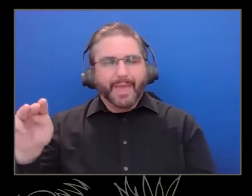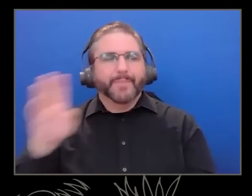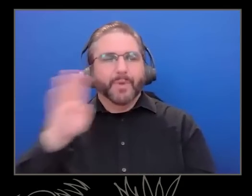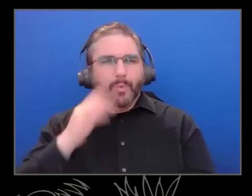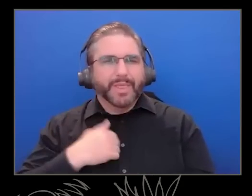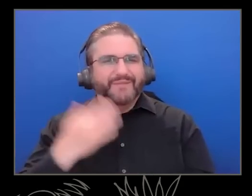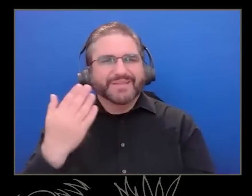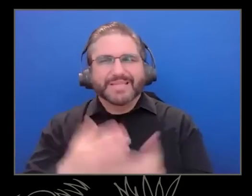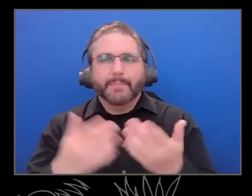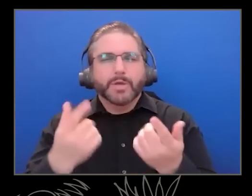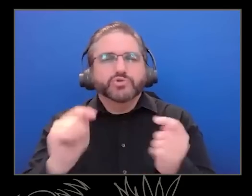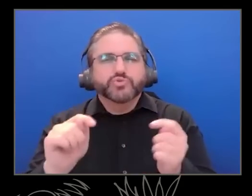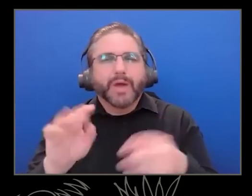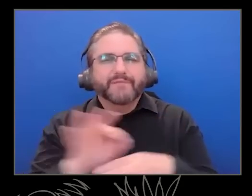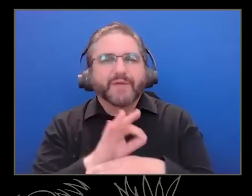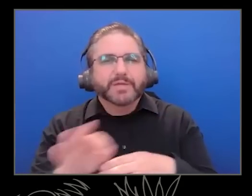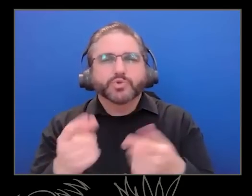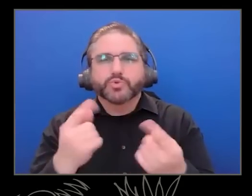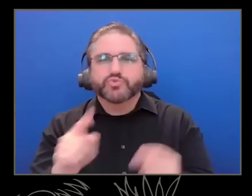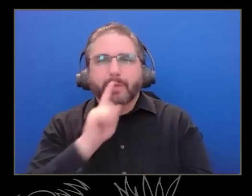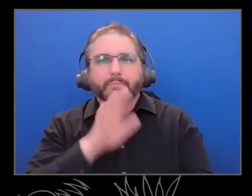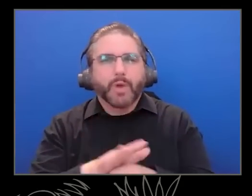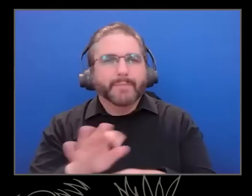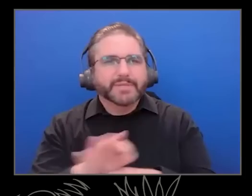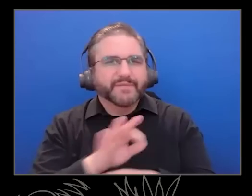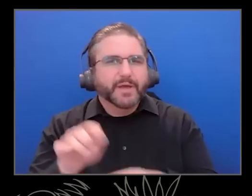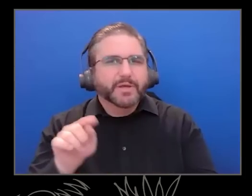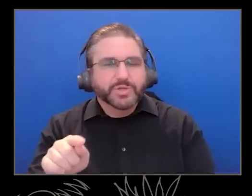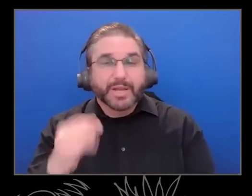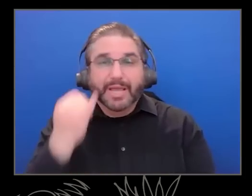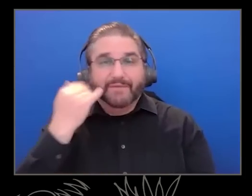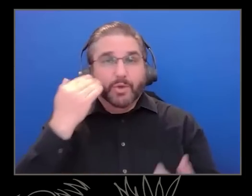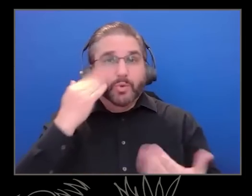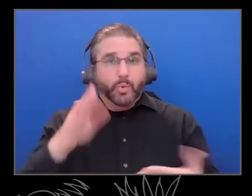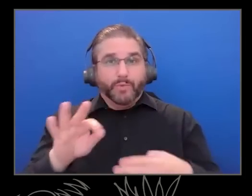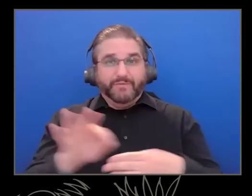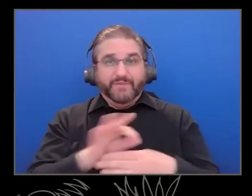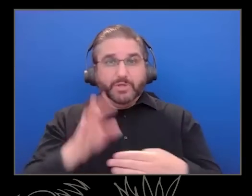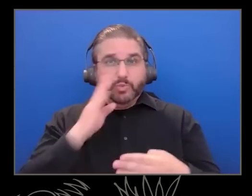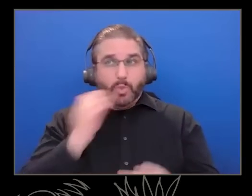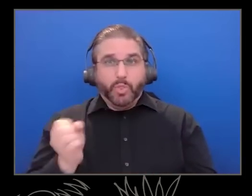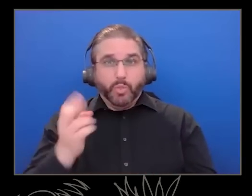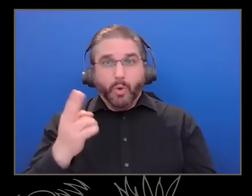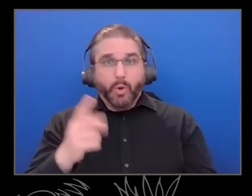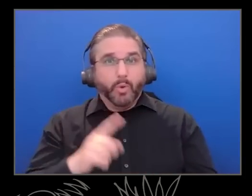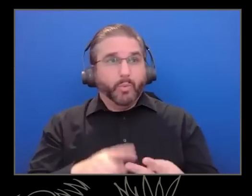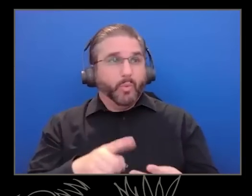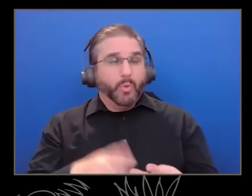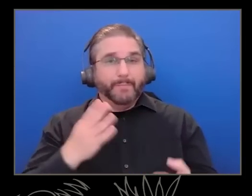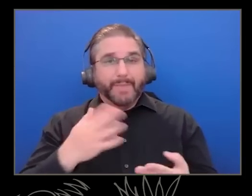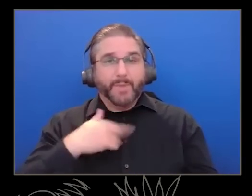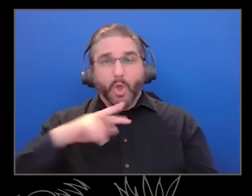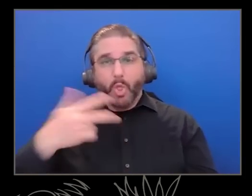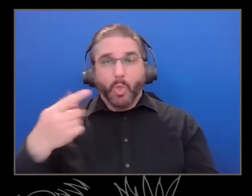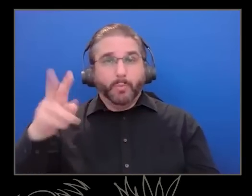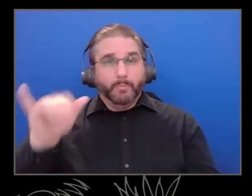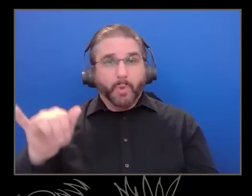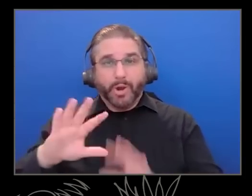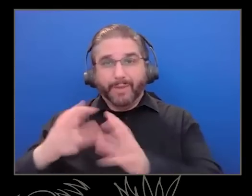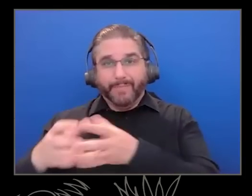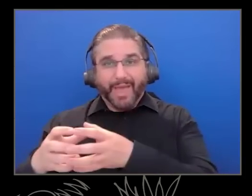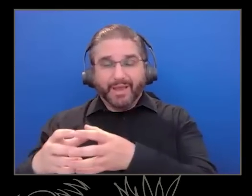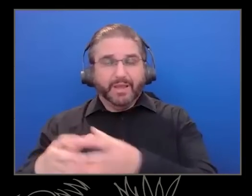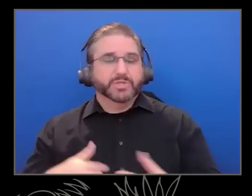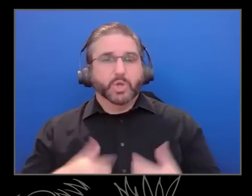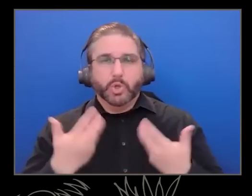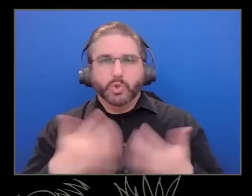try function and try promise function where if you don't know if a function will throw, or it might be a third-party package and you don't want to